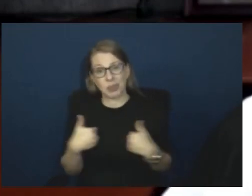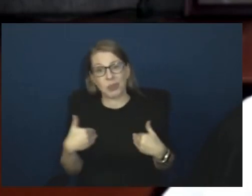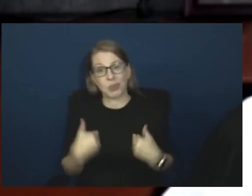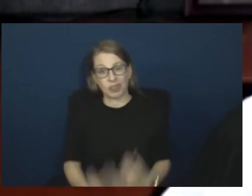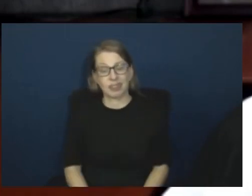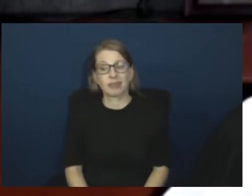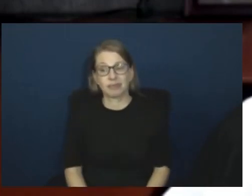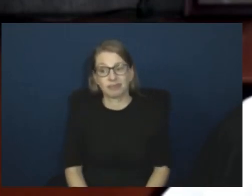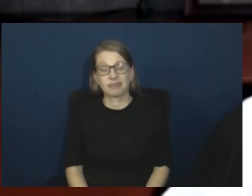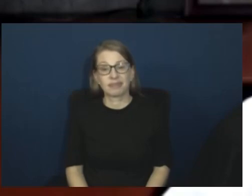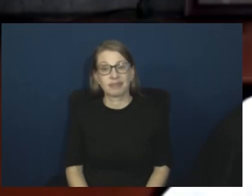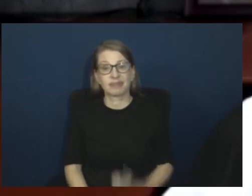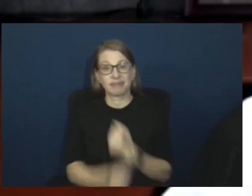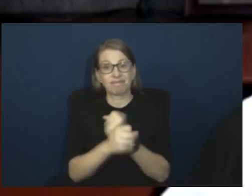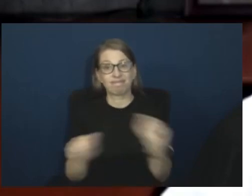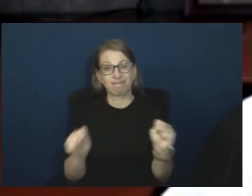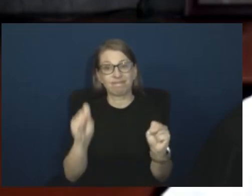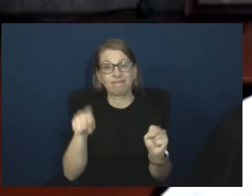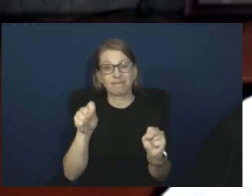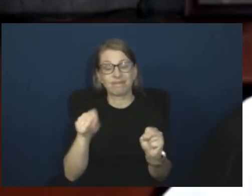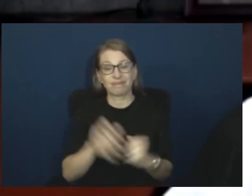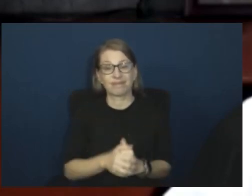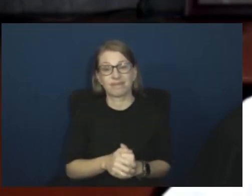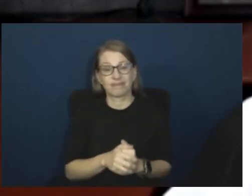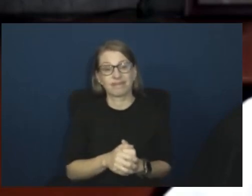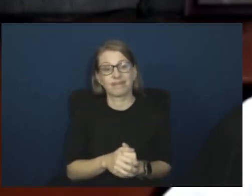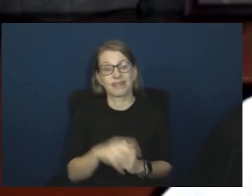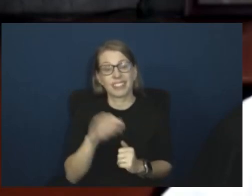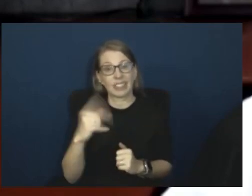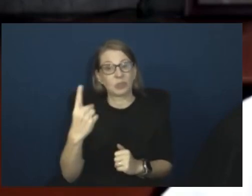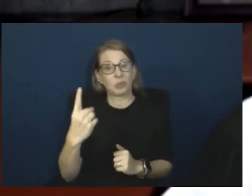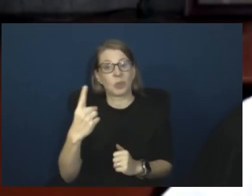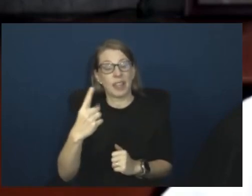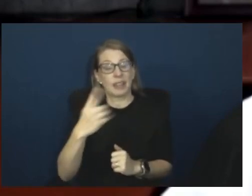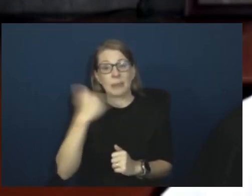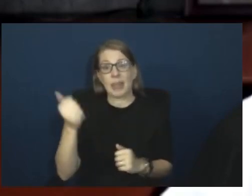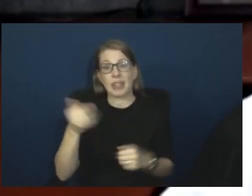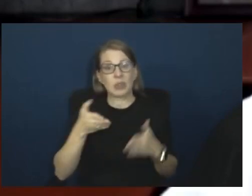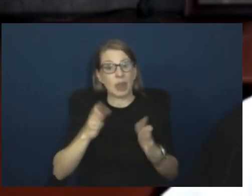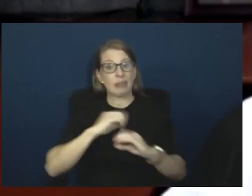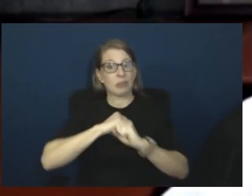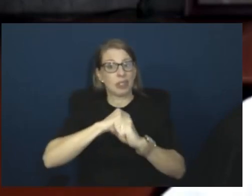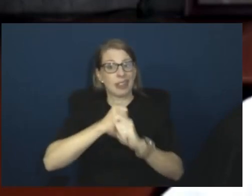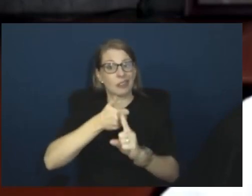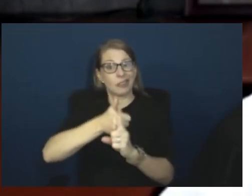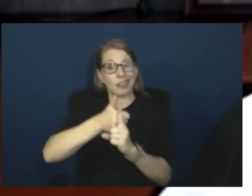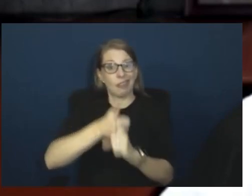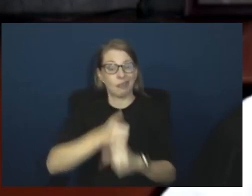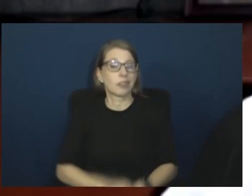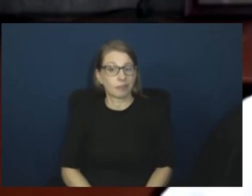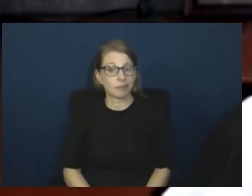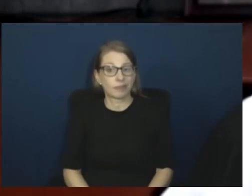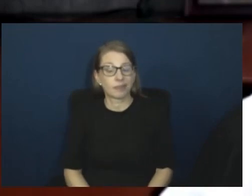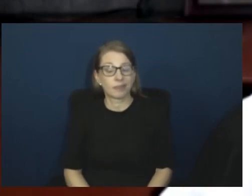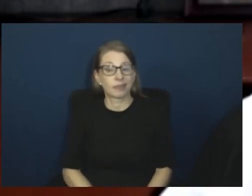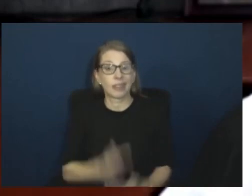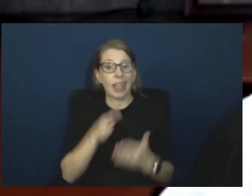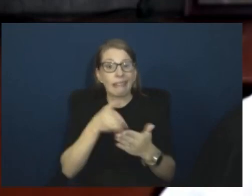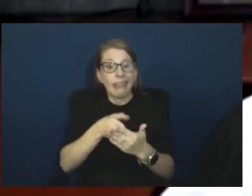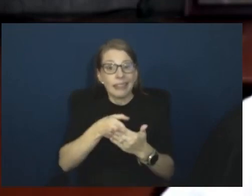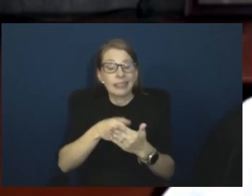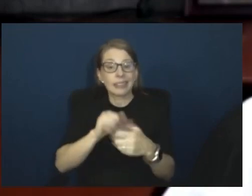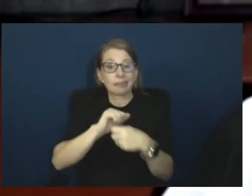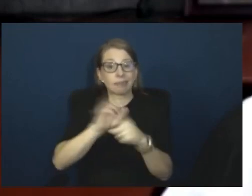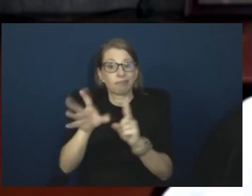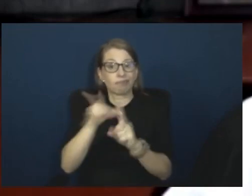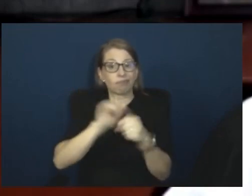are safe. And that's one of the best ways to protect yourself against, as Dr. Hawkins says, not only